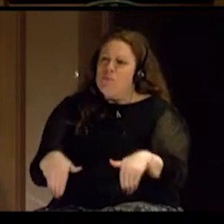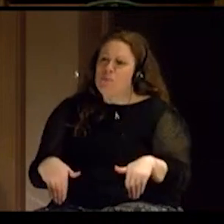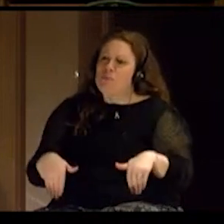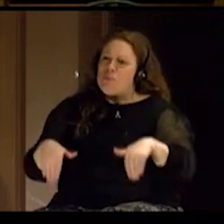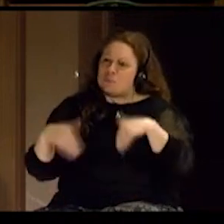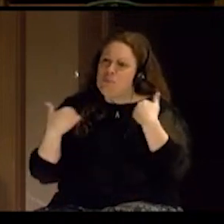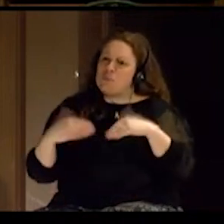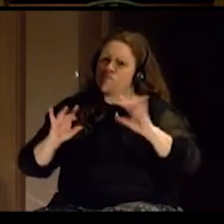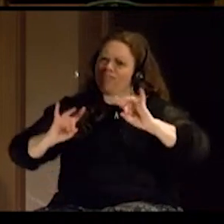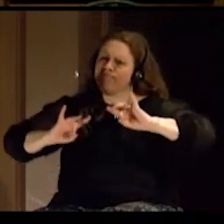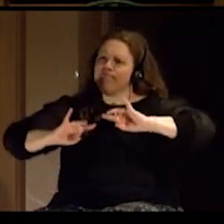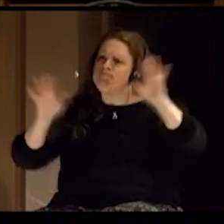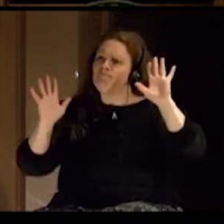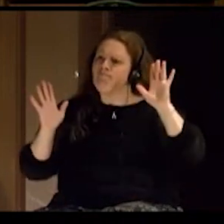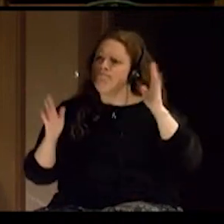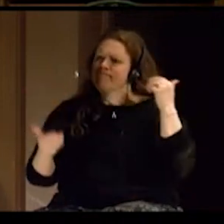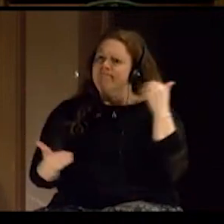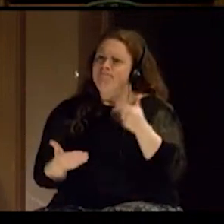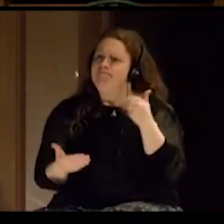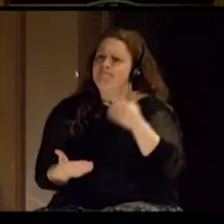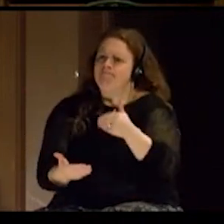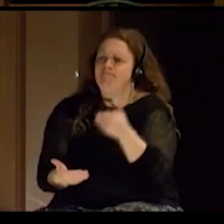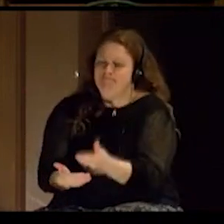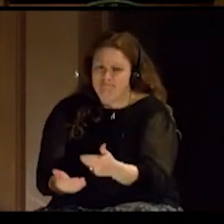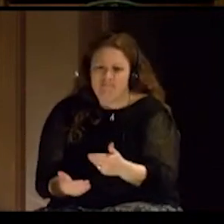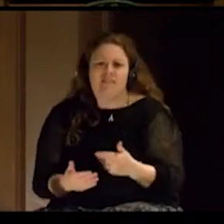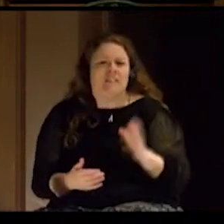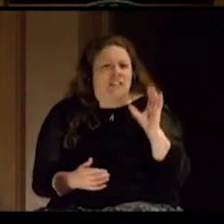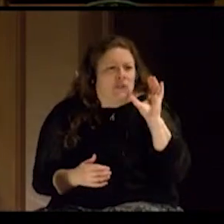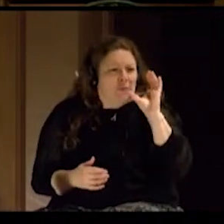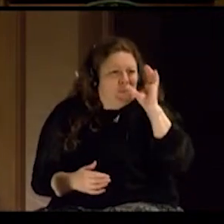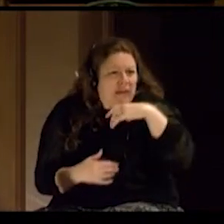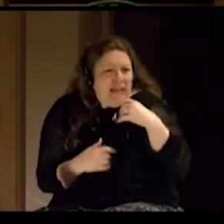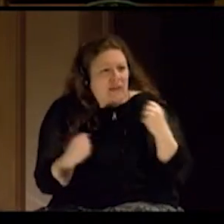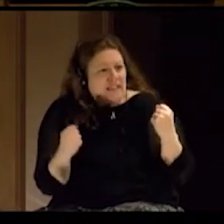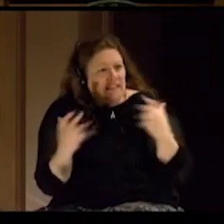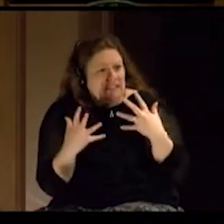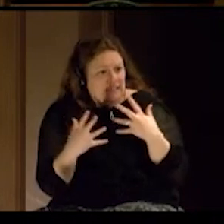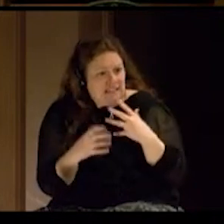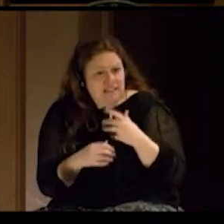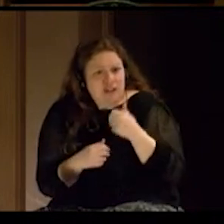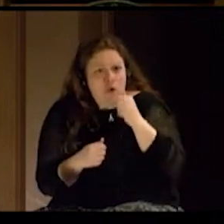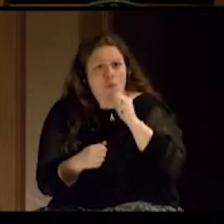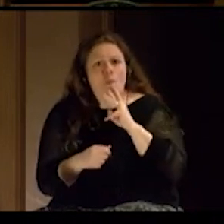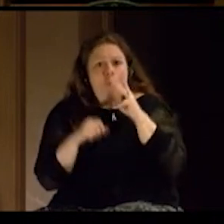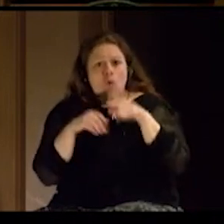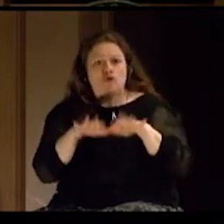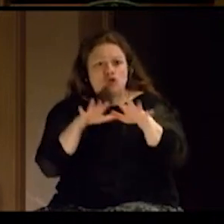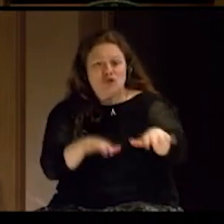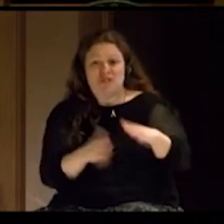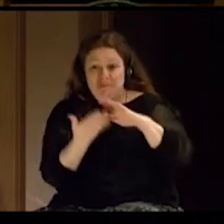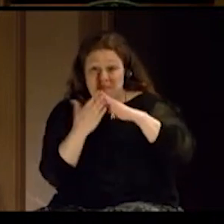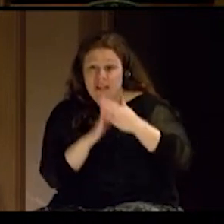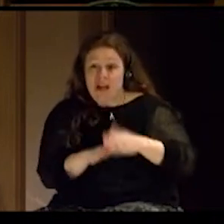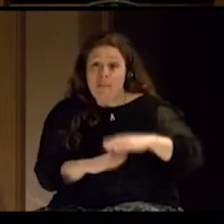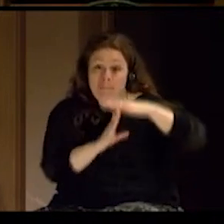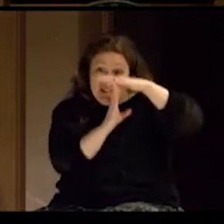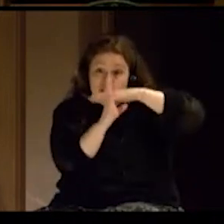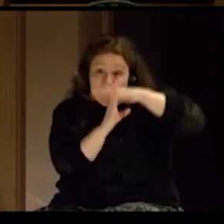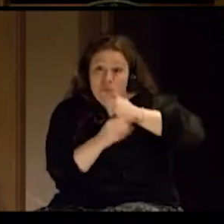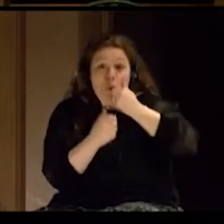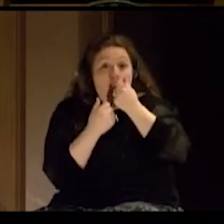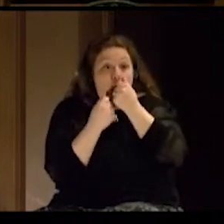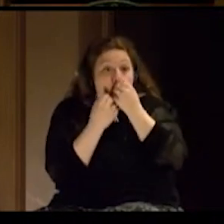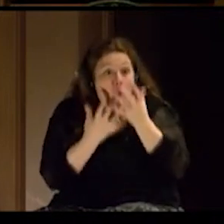of crises, from weirdly and frighteningly warm oceans to the fact that we overutilize